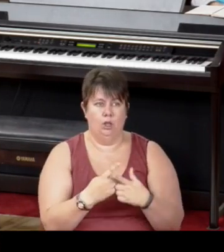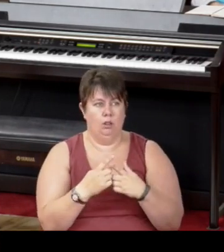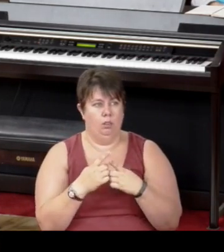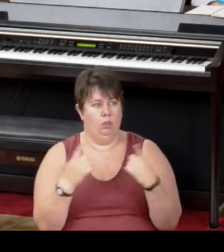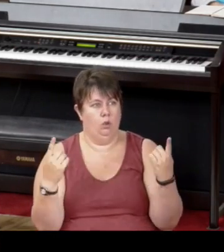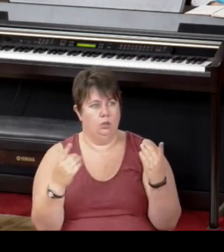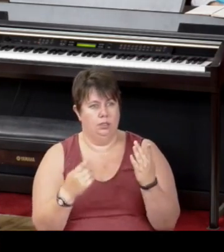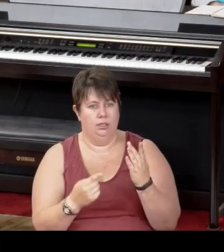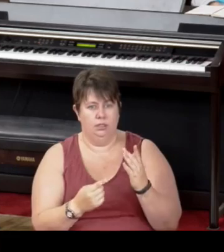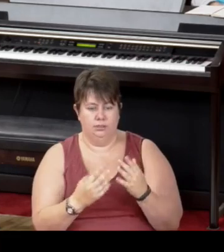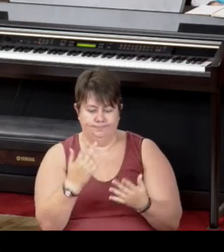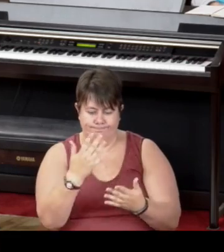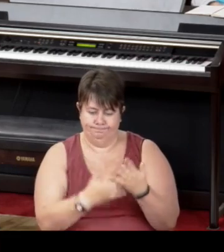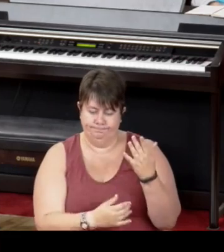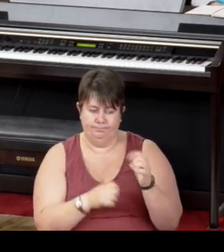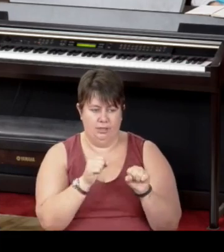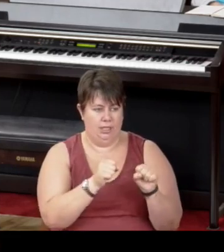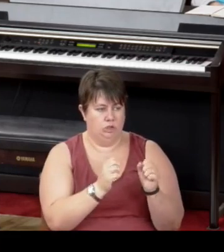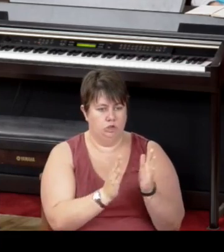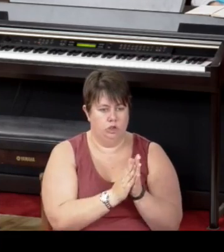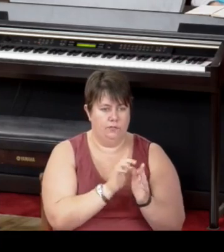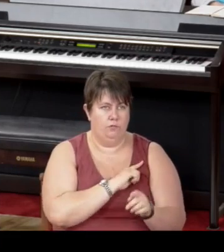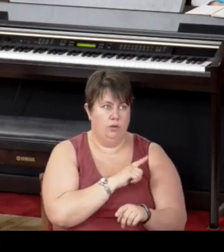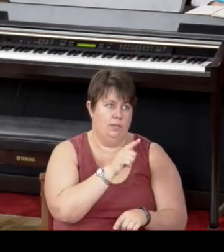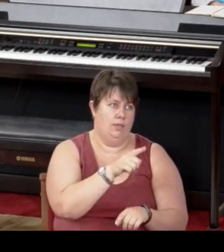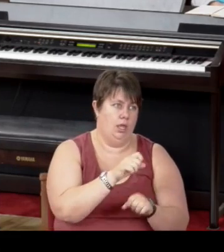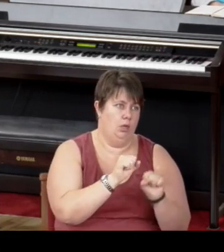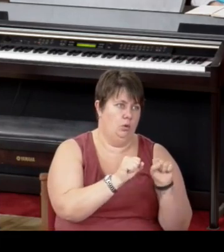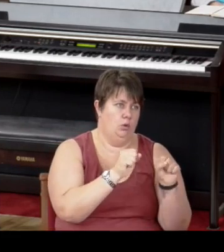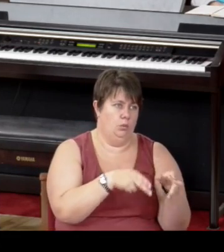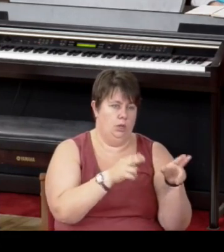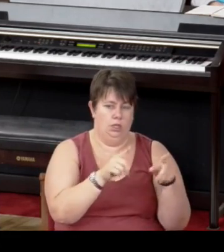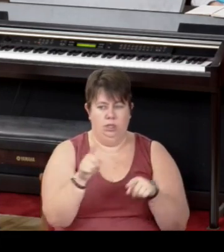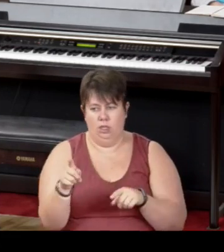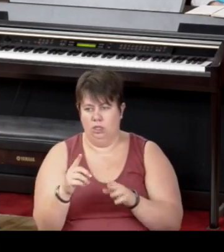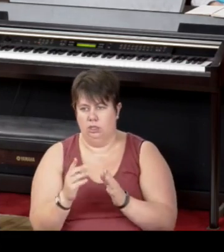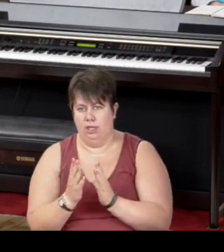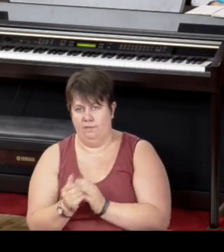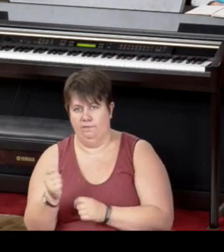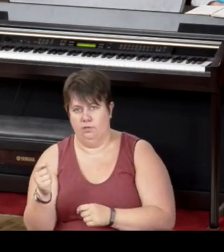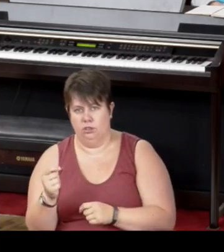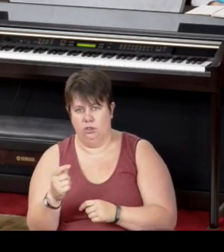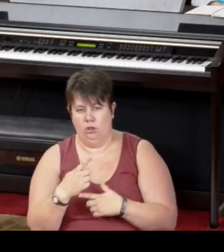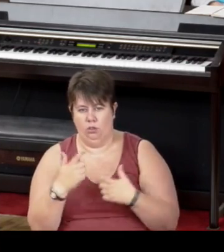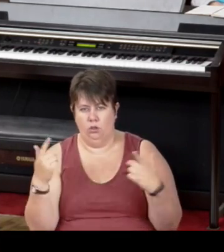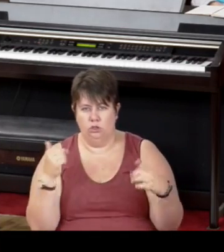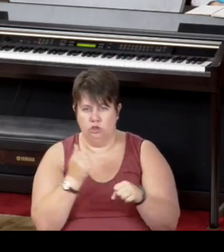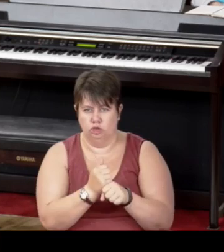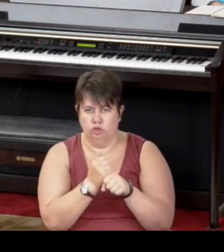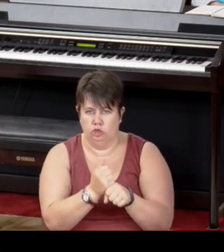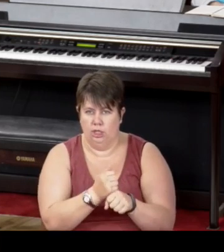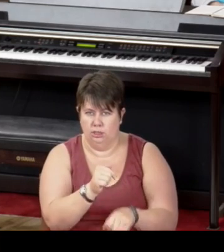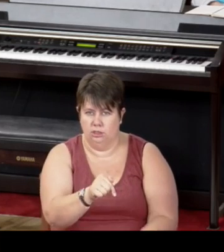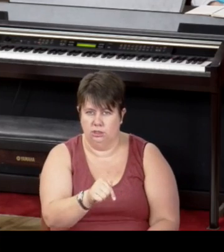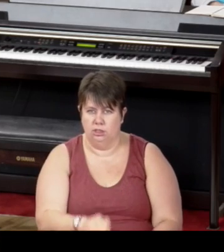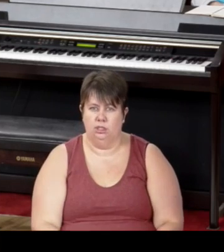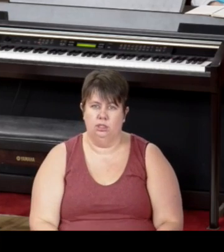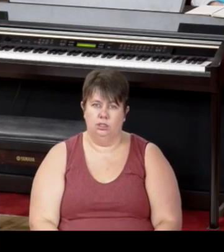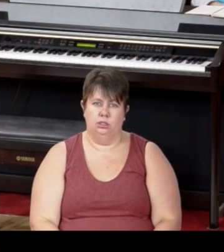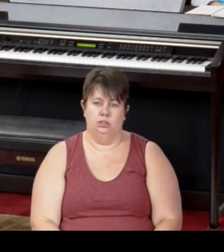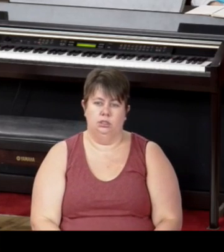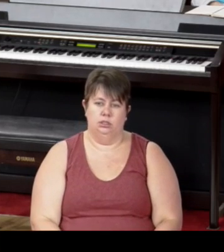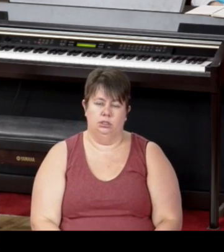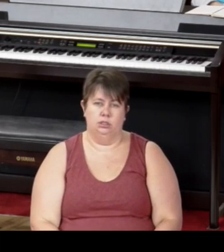this temple to that god and that temple to this god, and there's all sorts of challenging things. You'll be